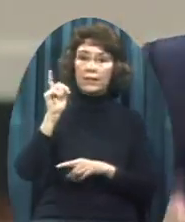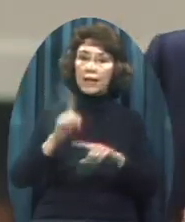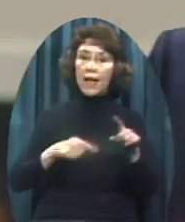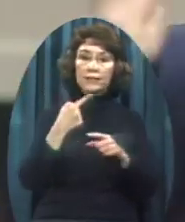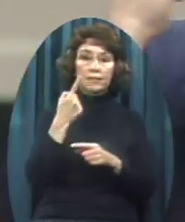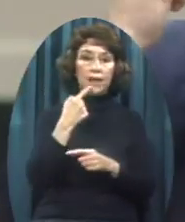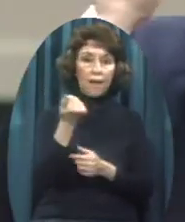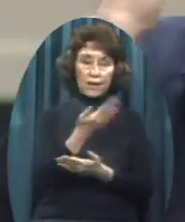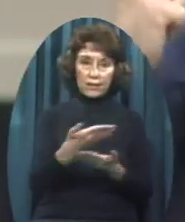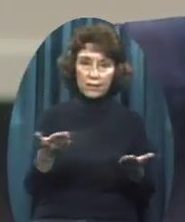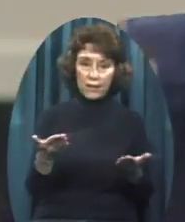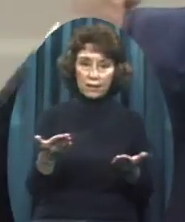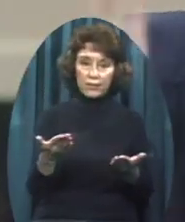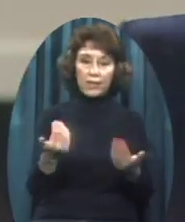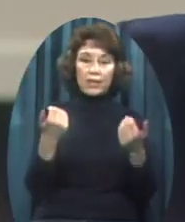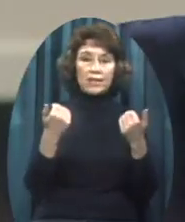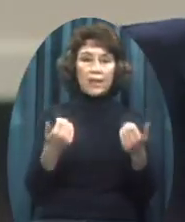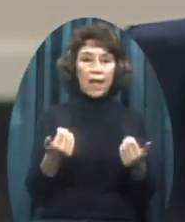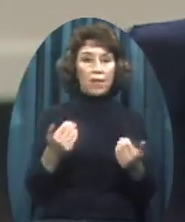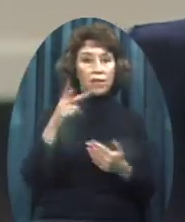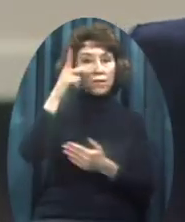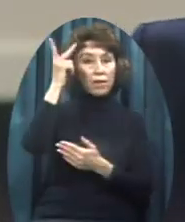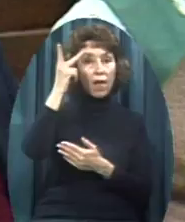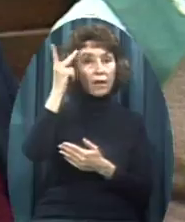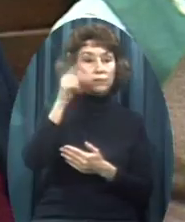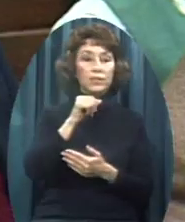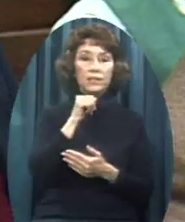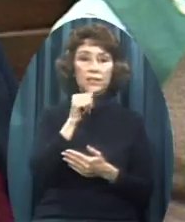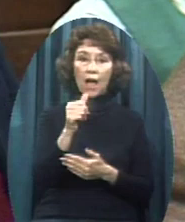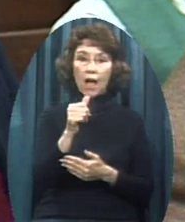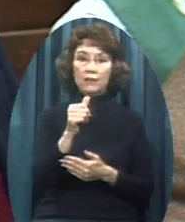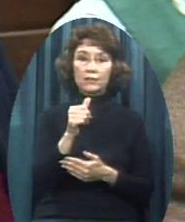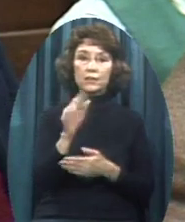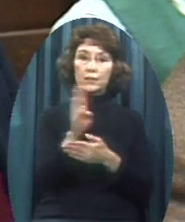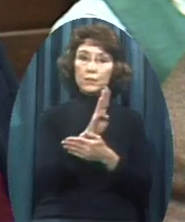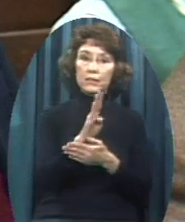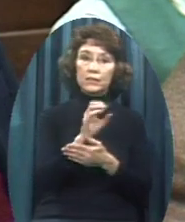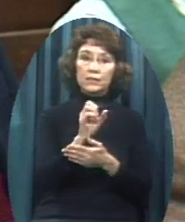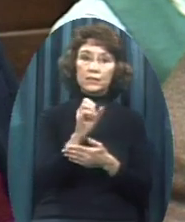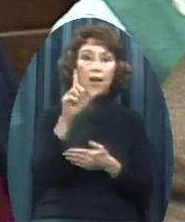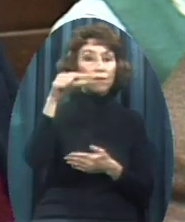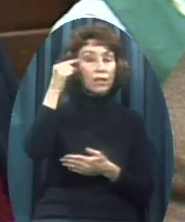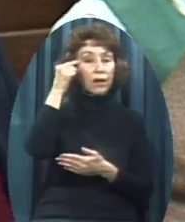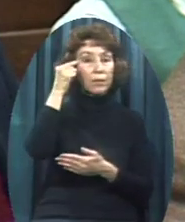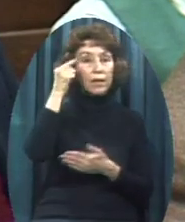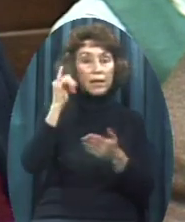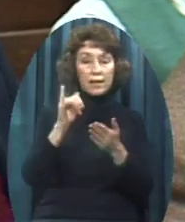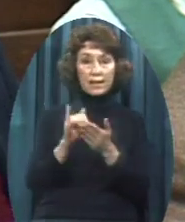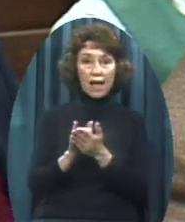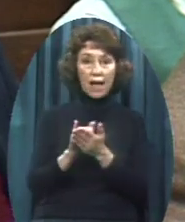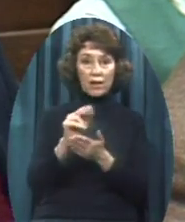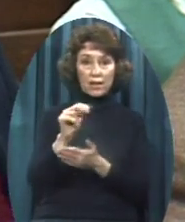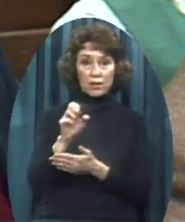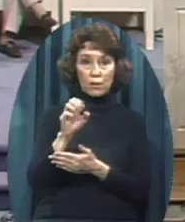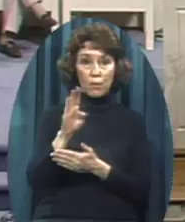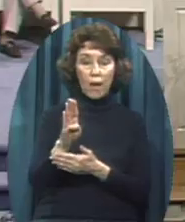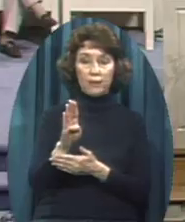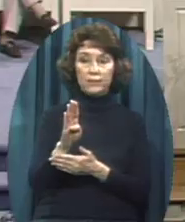the philosophy is none of the state's business. We had to go out there because that State Department of Education